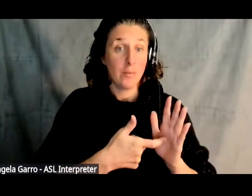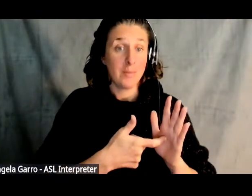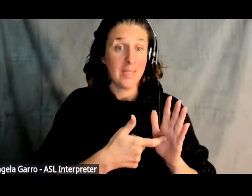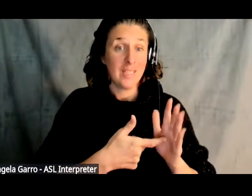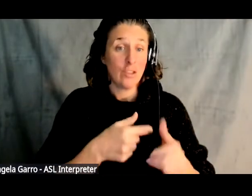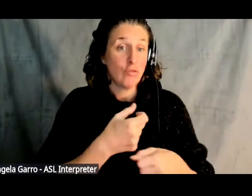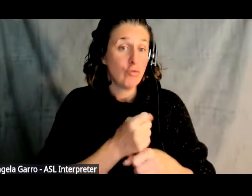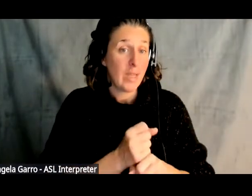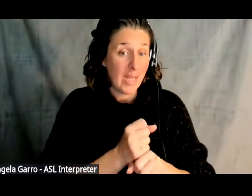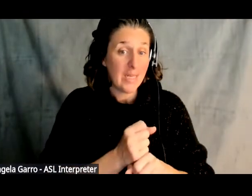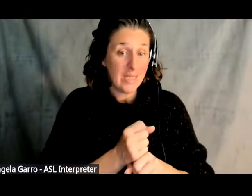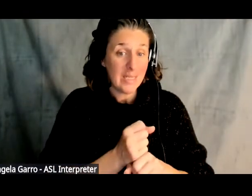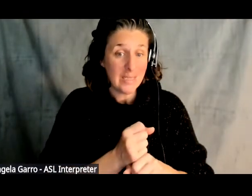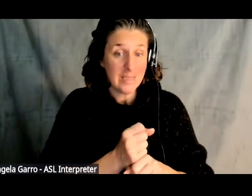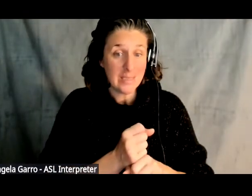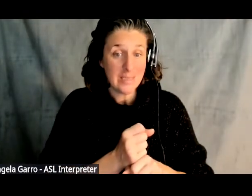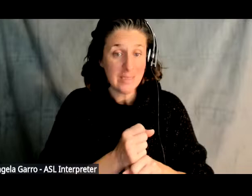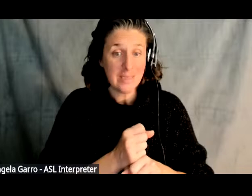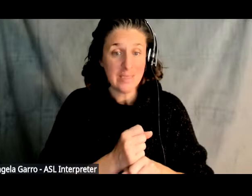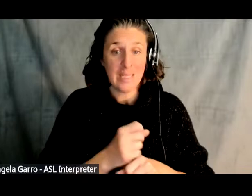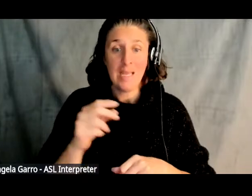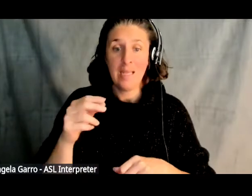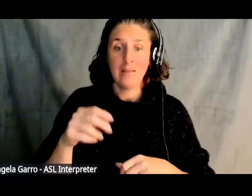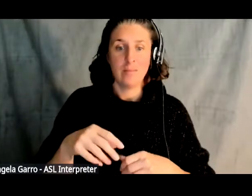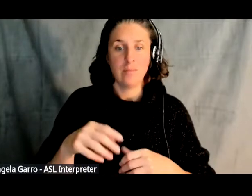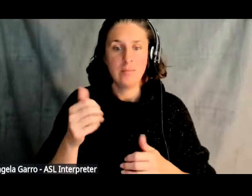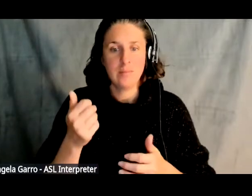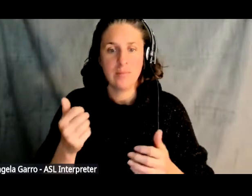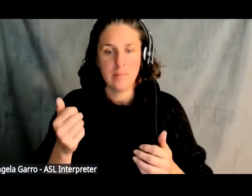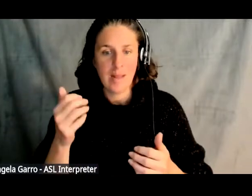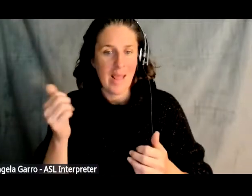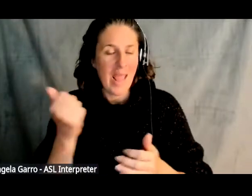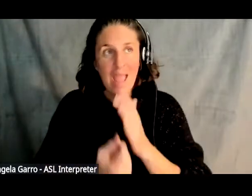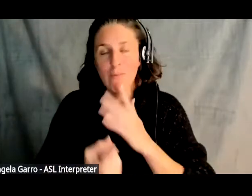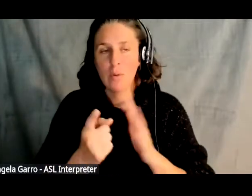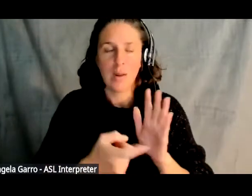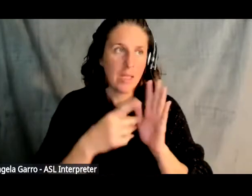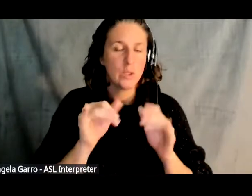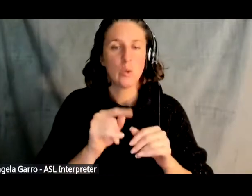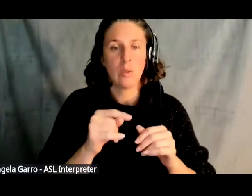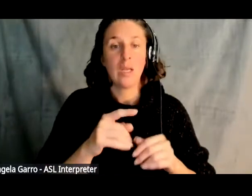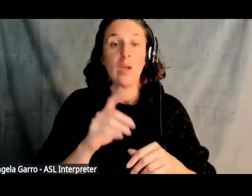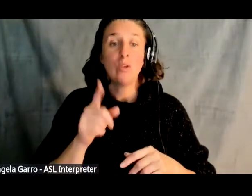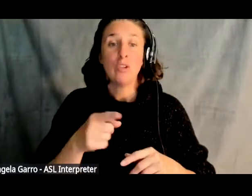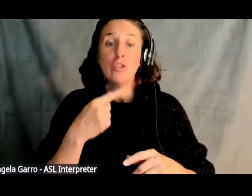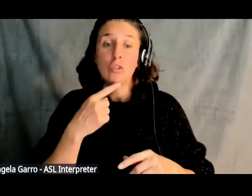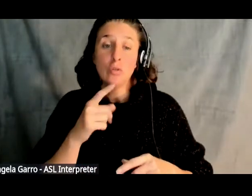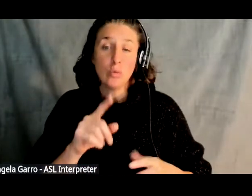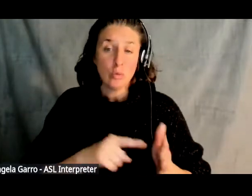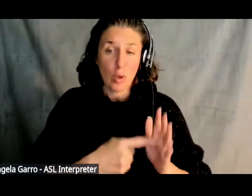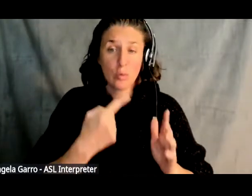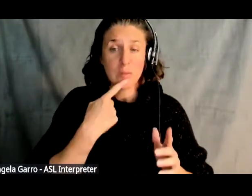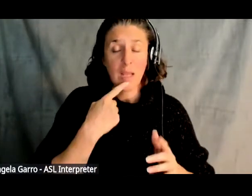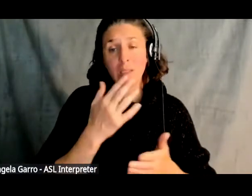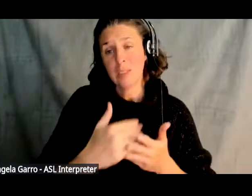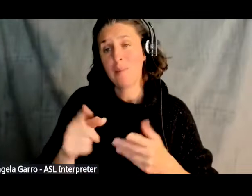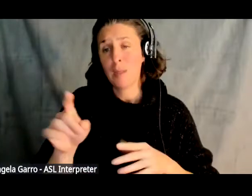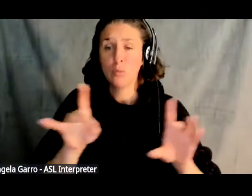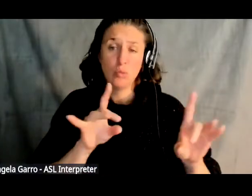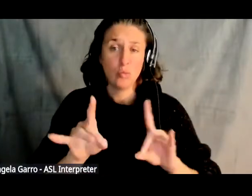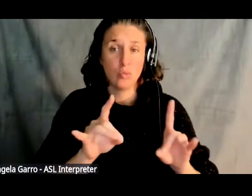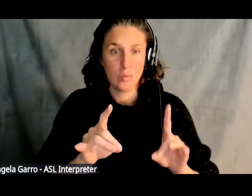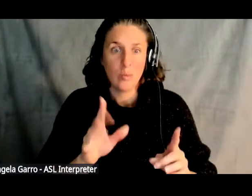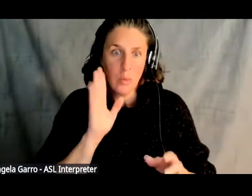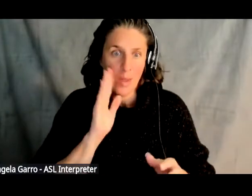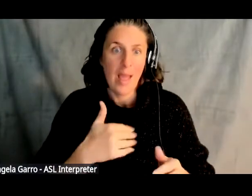creates heterogeneity because everybody has to do it, right? When you start to say, well, some of you can choose different options, there is a sort of issue that we're